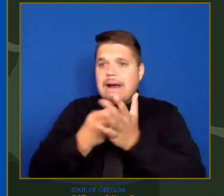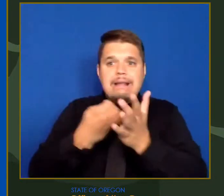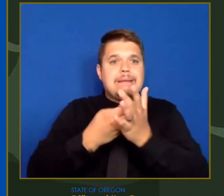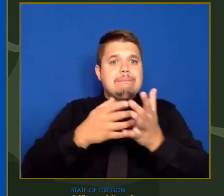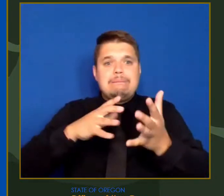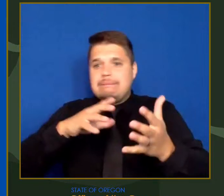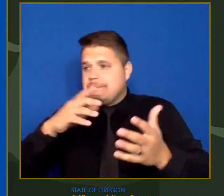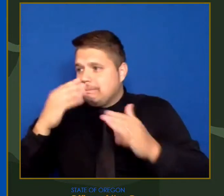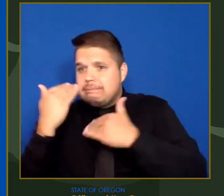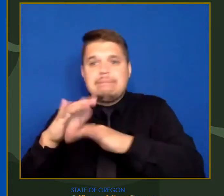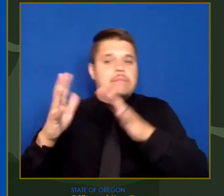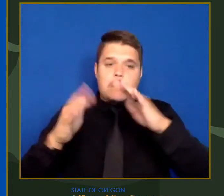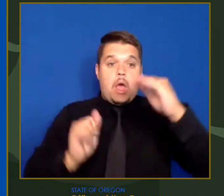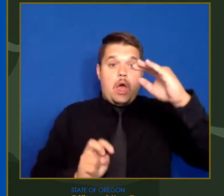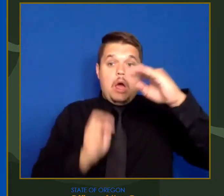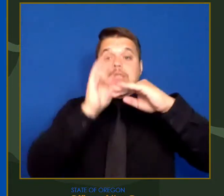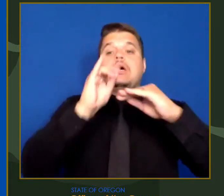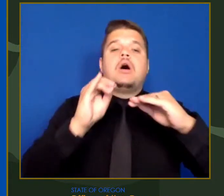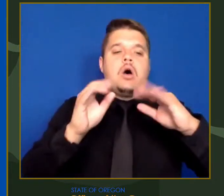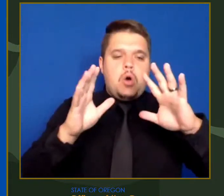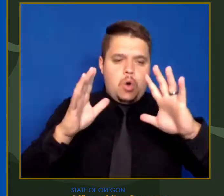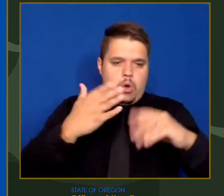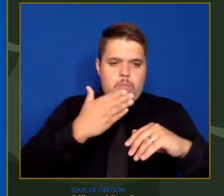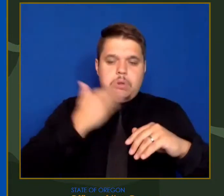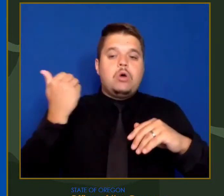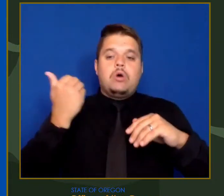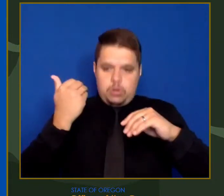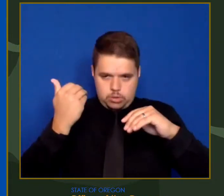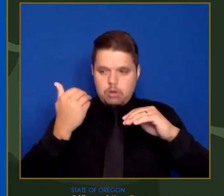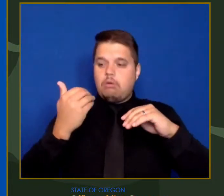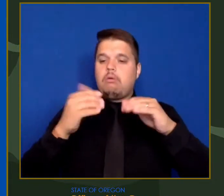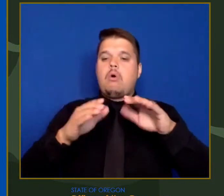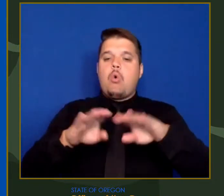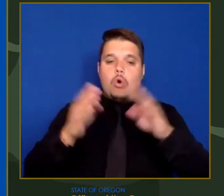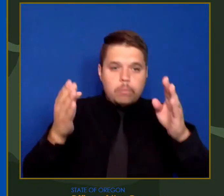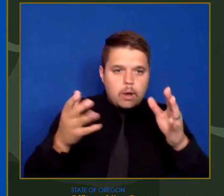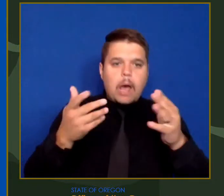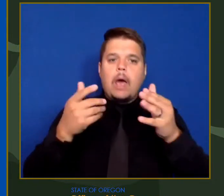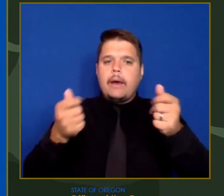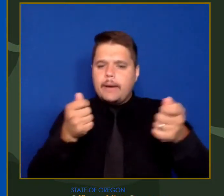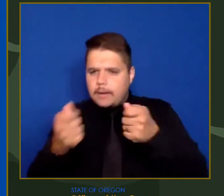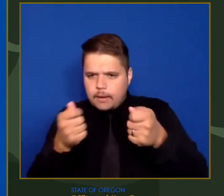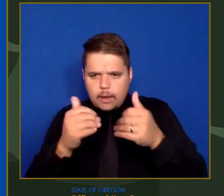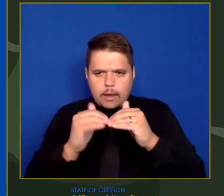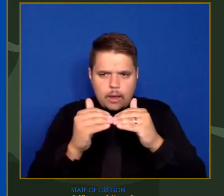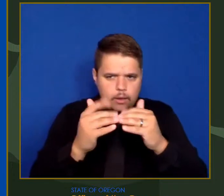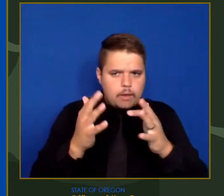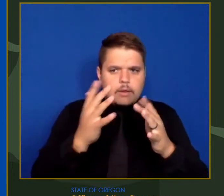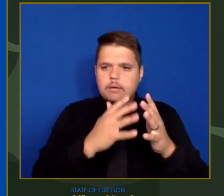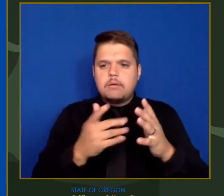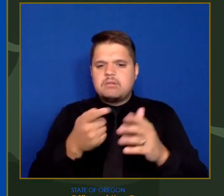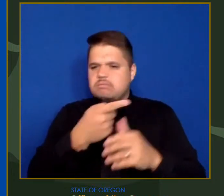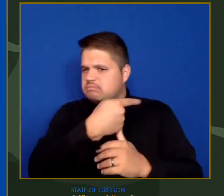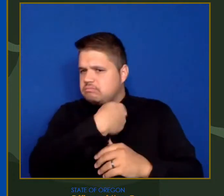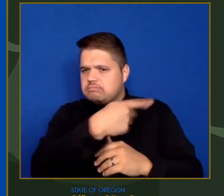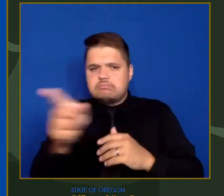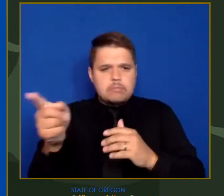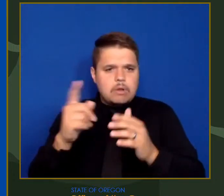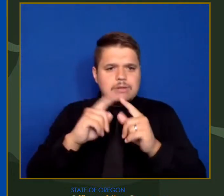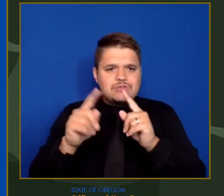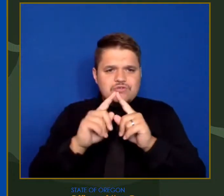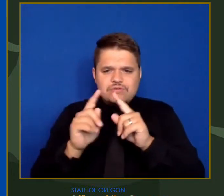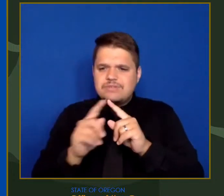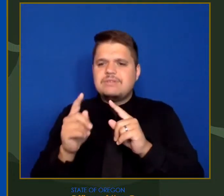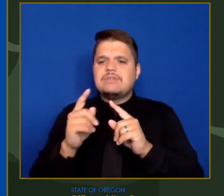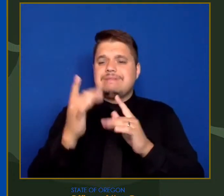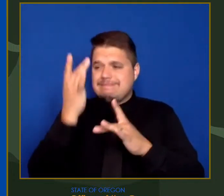for how to manage communicable disease across the state. And that's really a local system with the local health board, which is the board of county commissioners, and